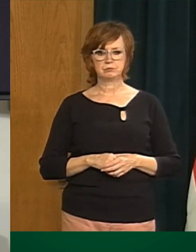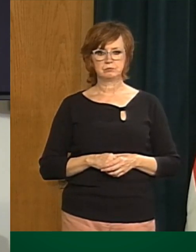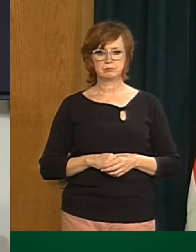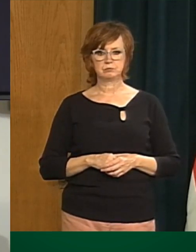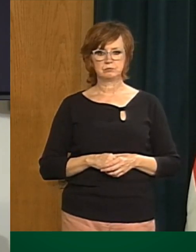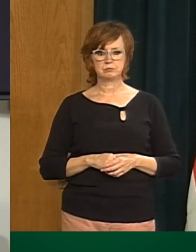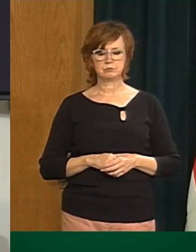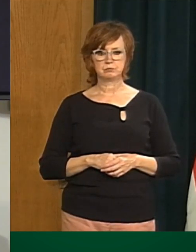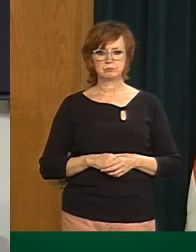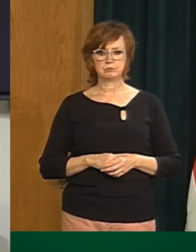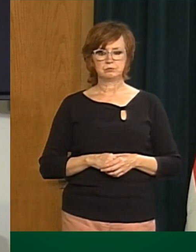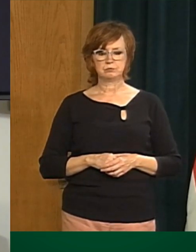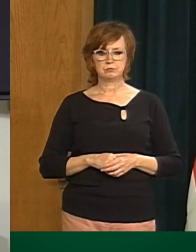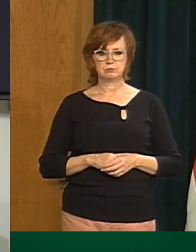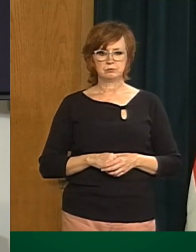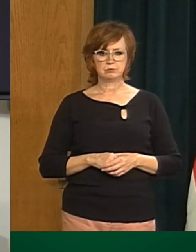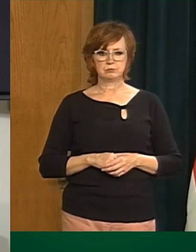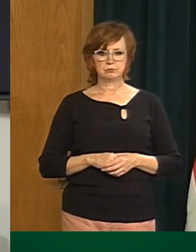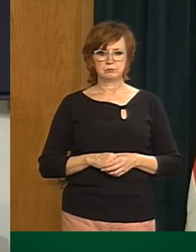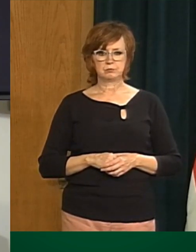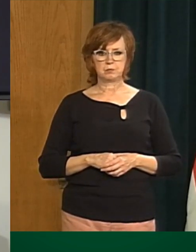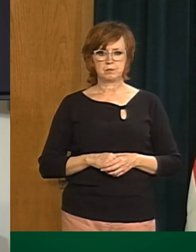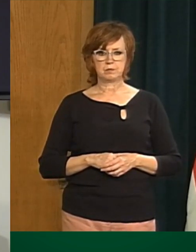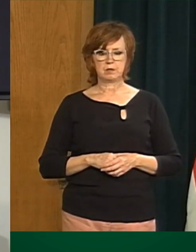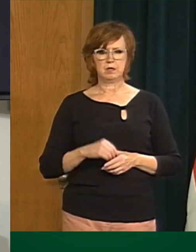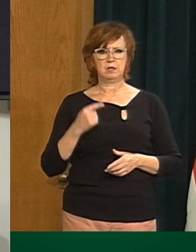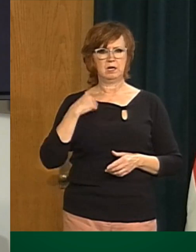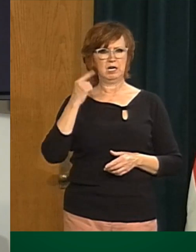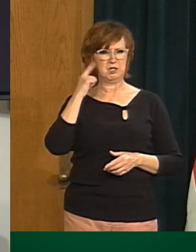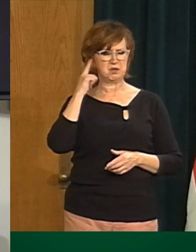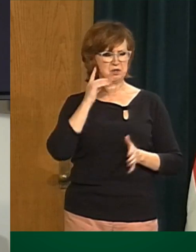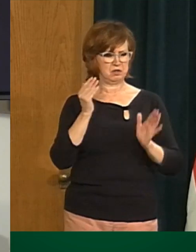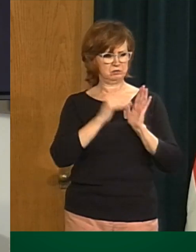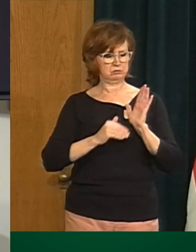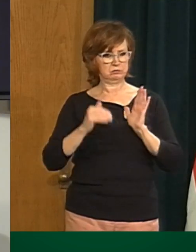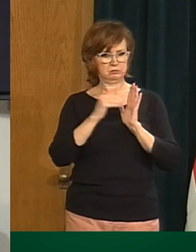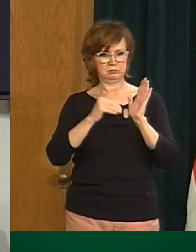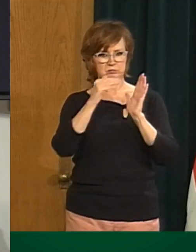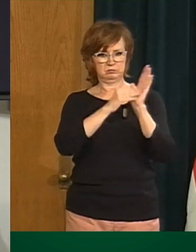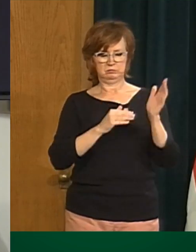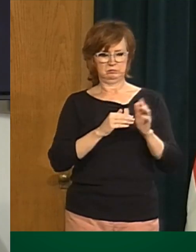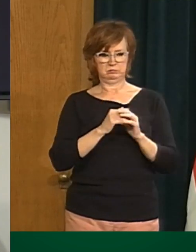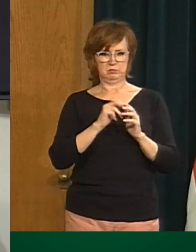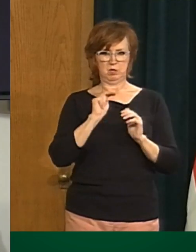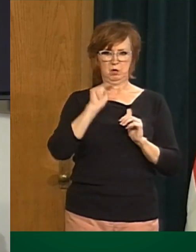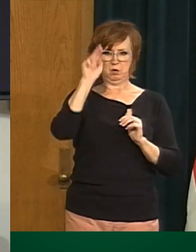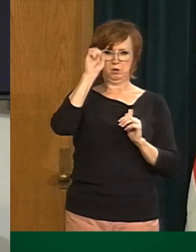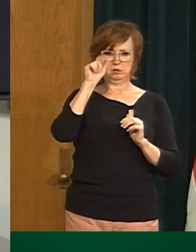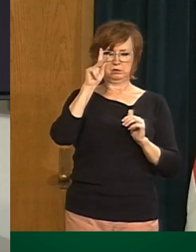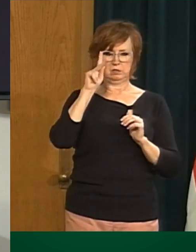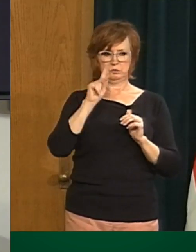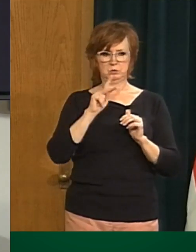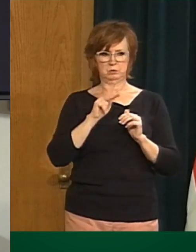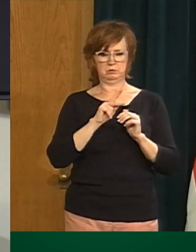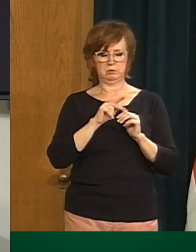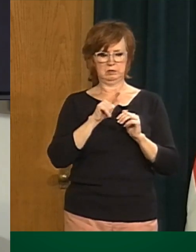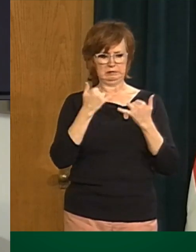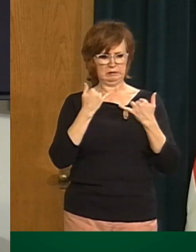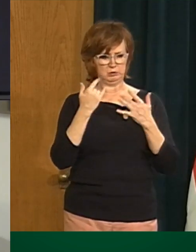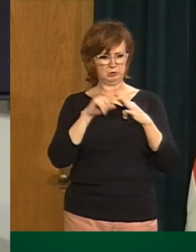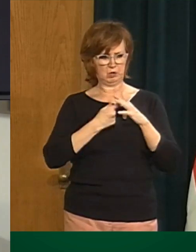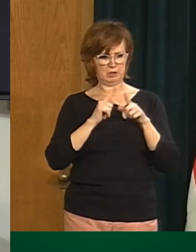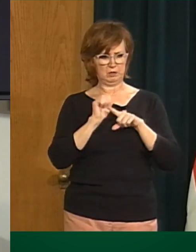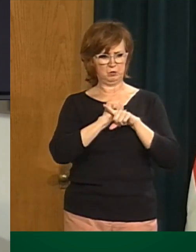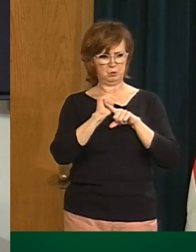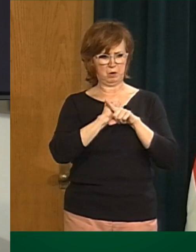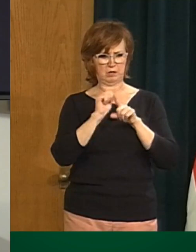of physical distancing and the education is kind of just starting. Like, how is that possible? Like, is that not a failure on the part of public